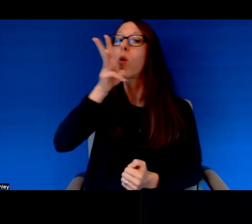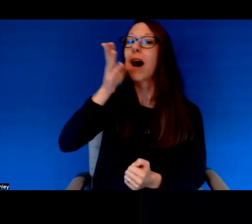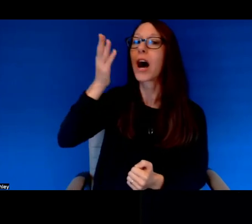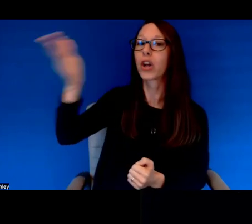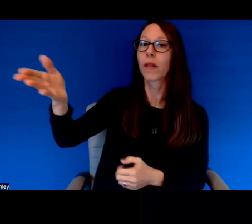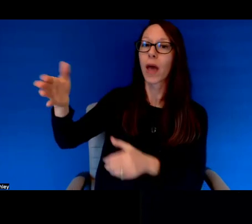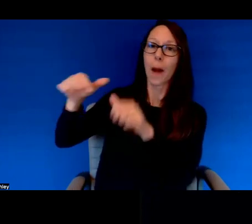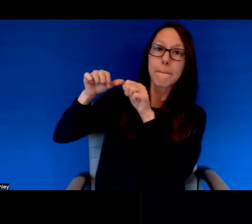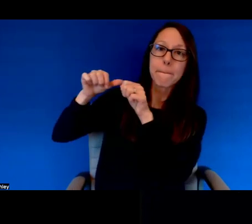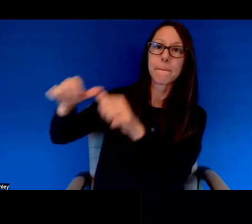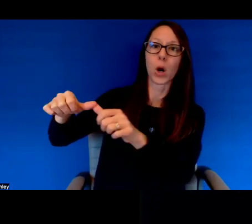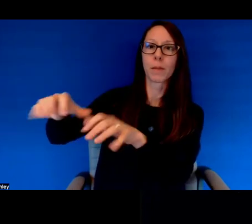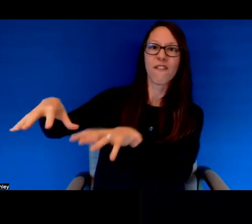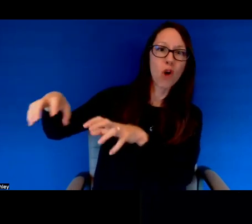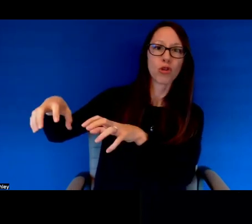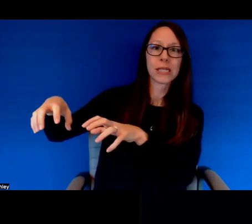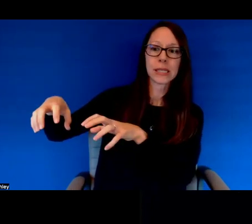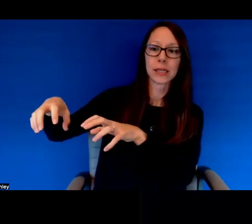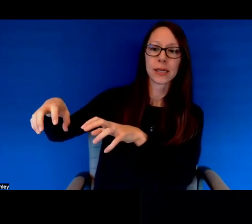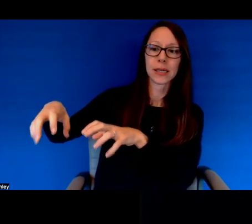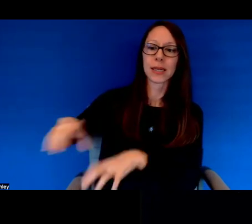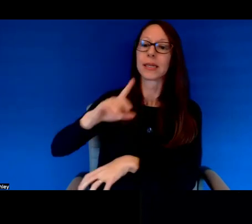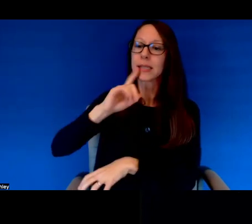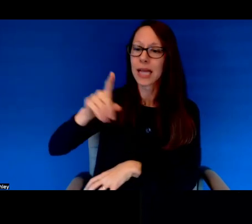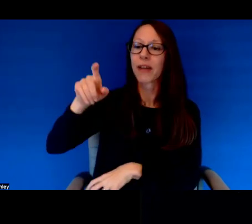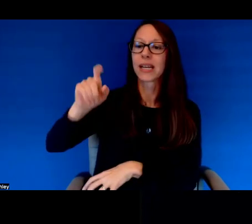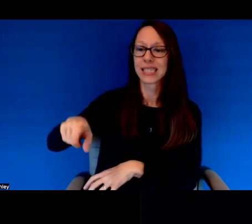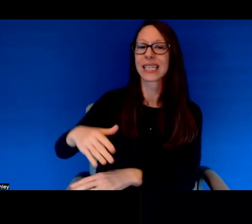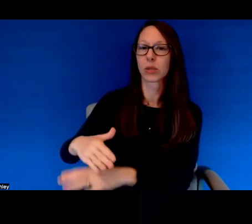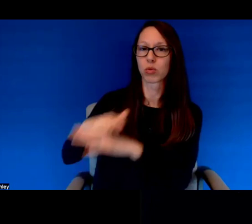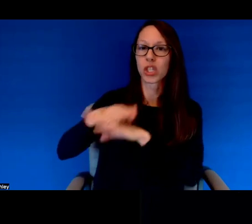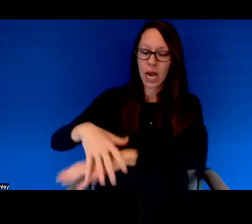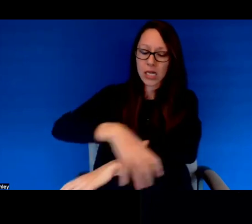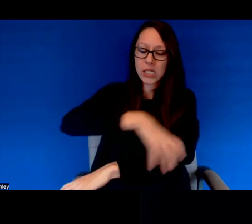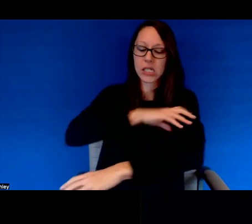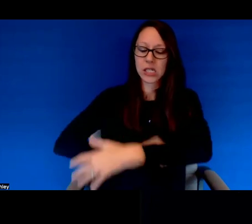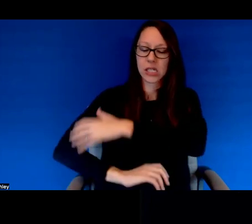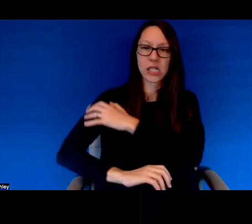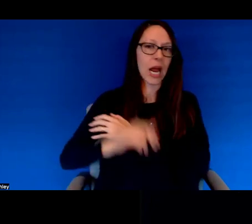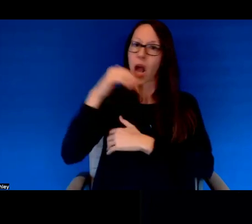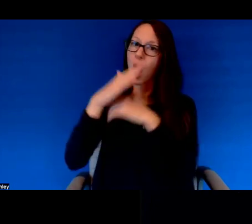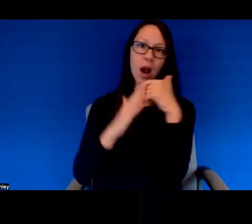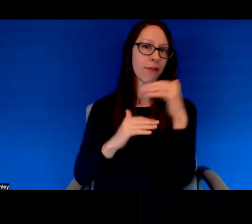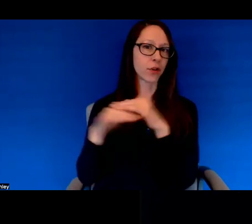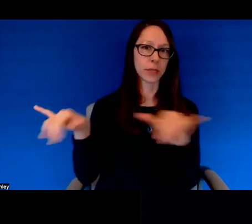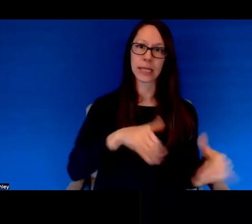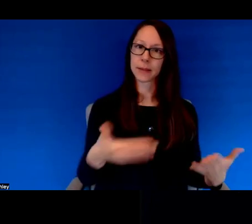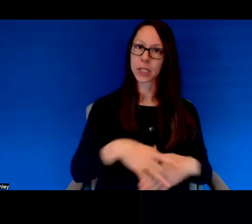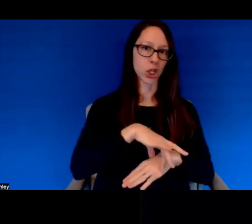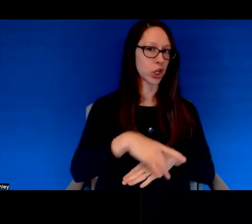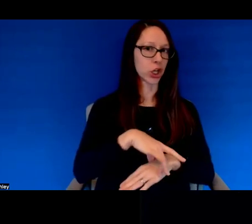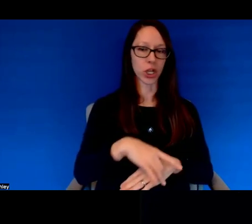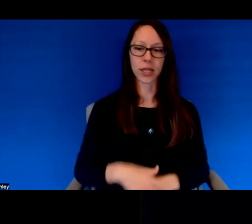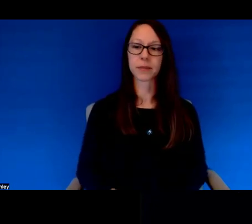permanently frozen. So it's something that we definitely have to be protected from, and it's not as comfortable as it is on Earth. Yeah.